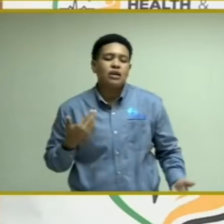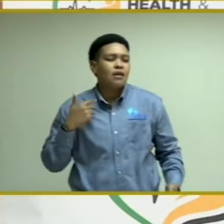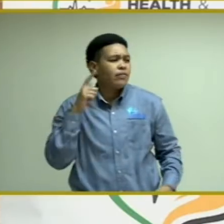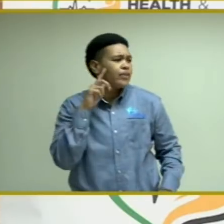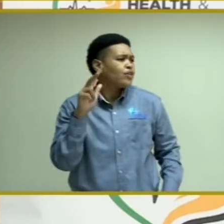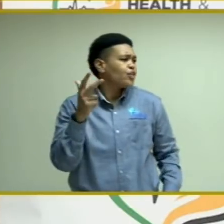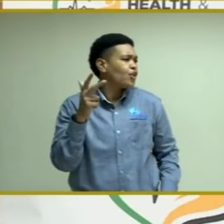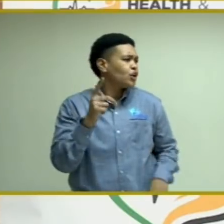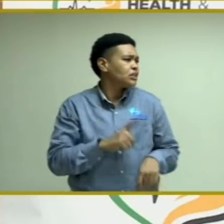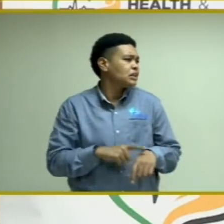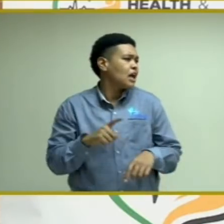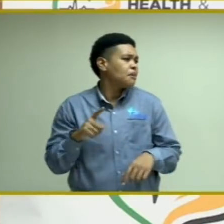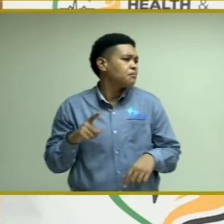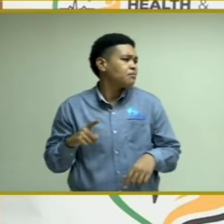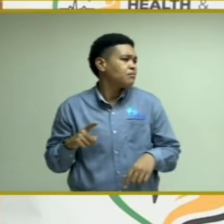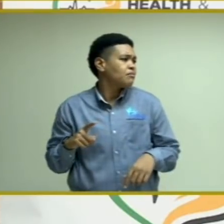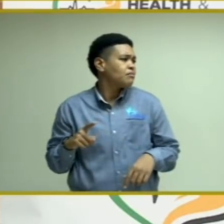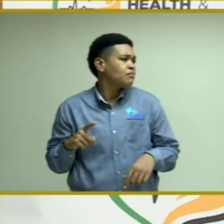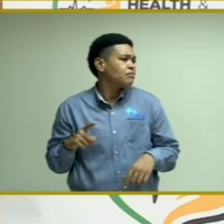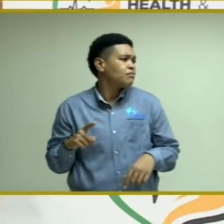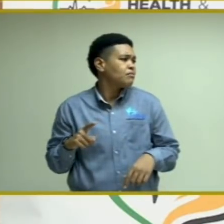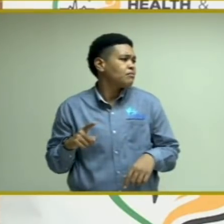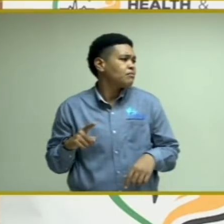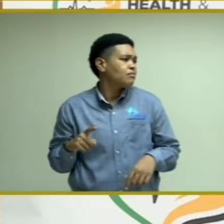third or fourth